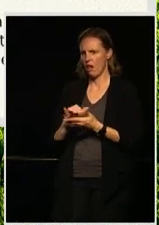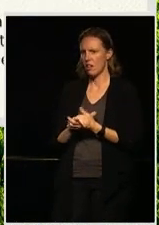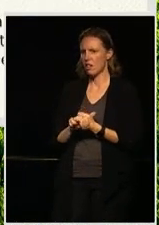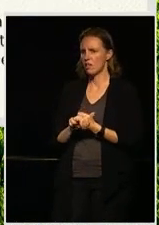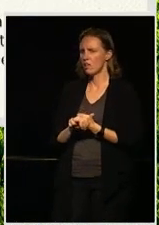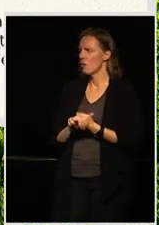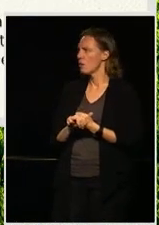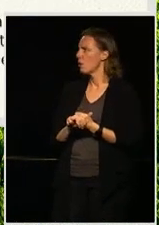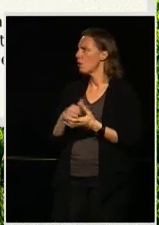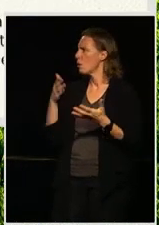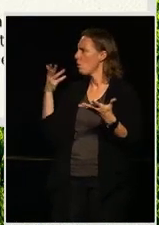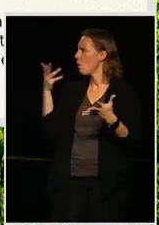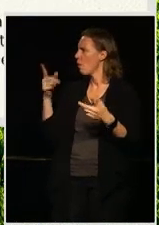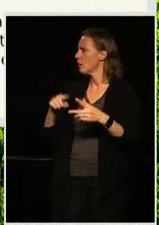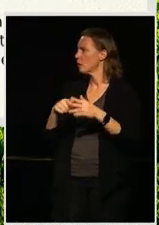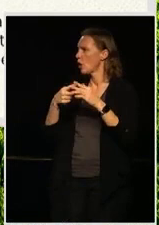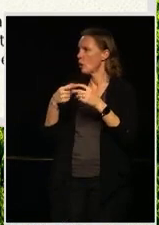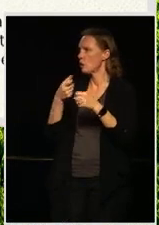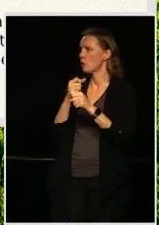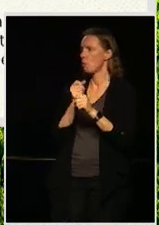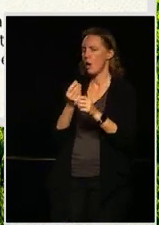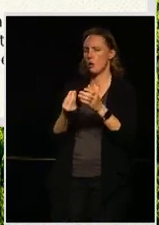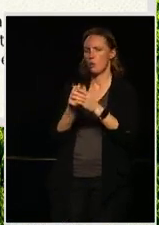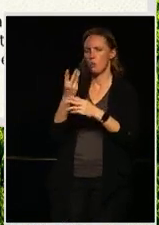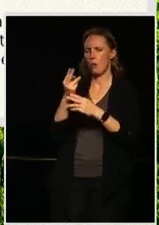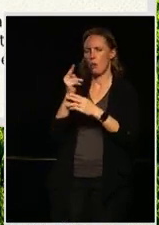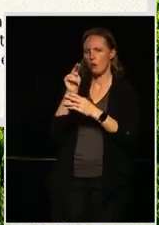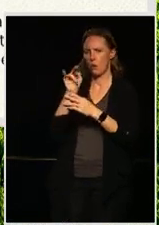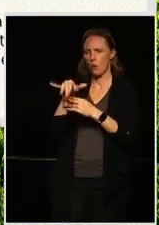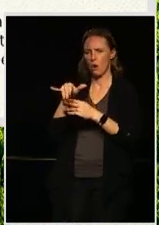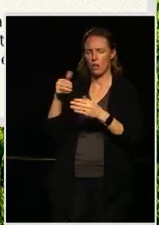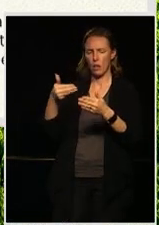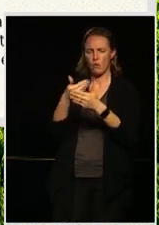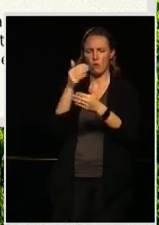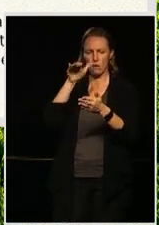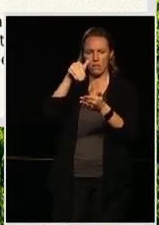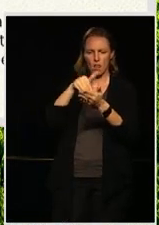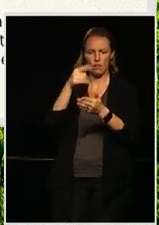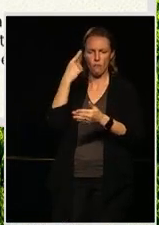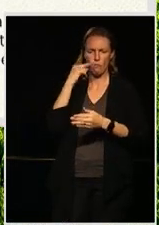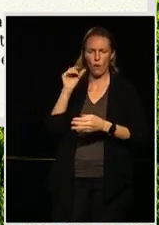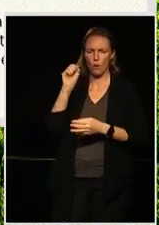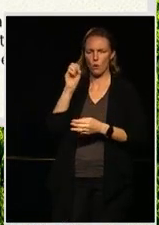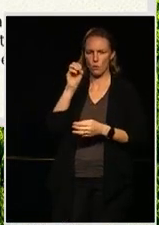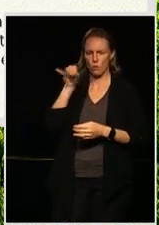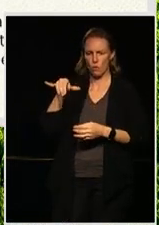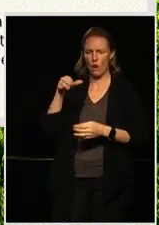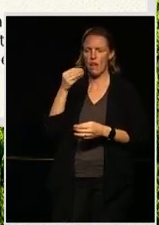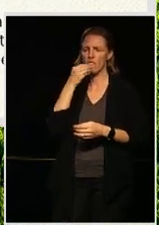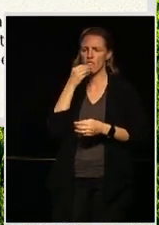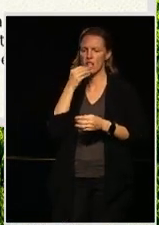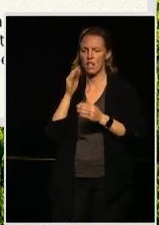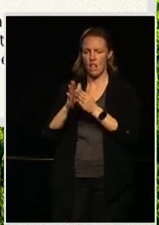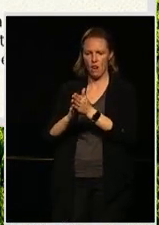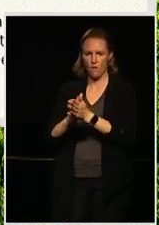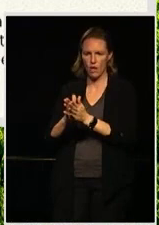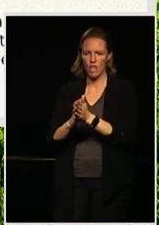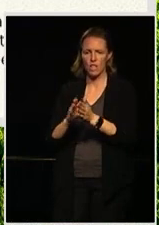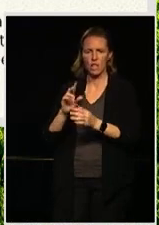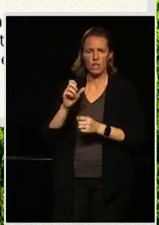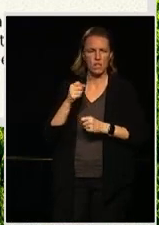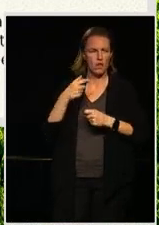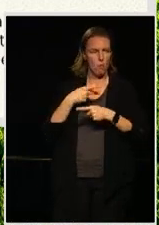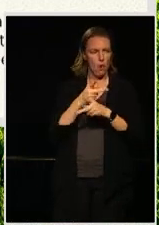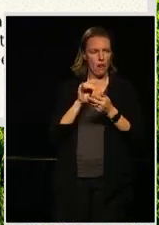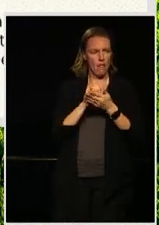We already started to make a New York region a new center for soy feed innovation. We develop the product